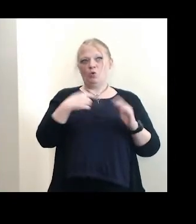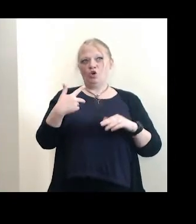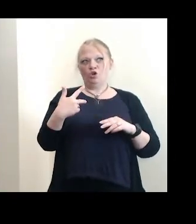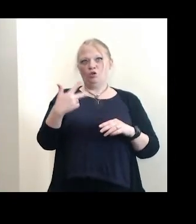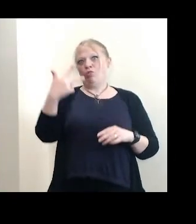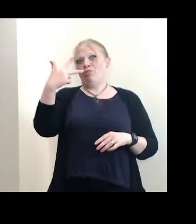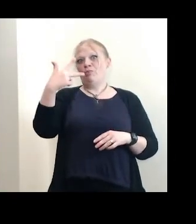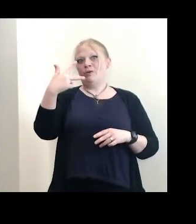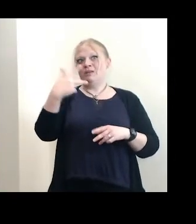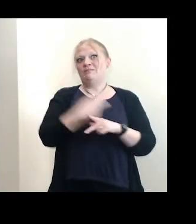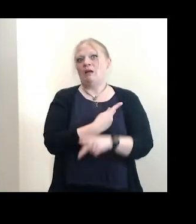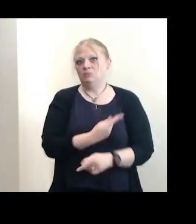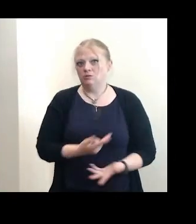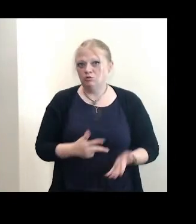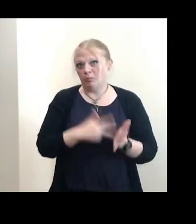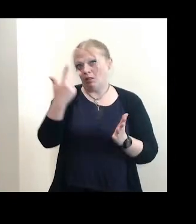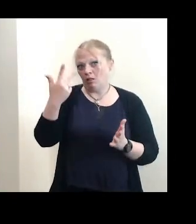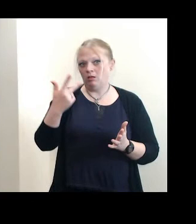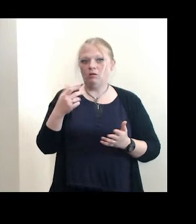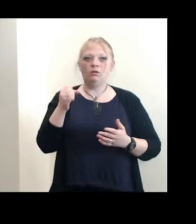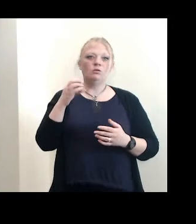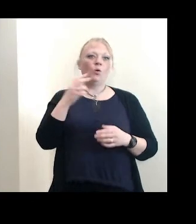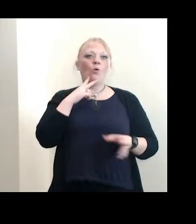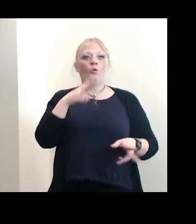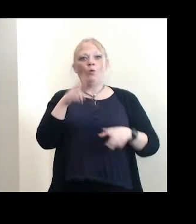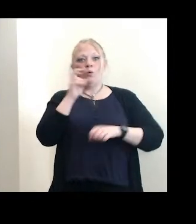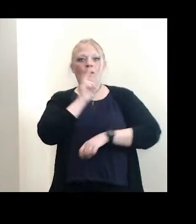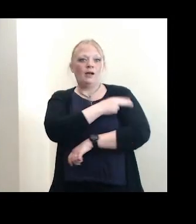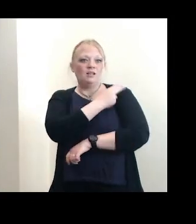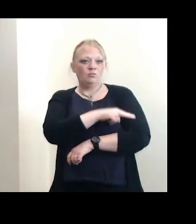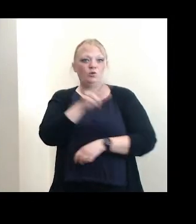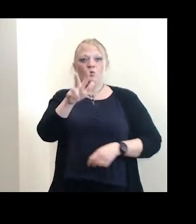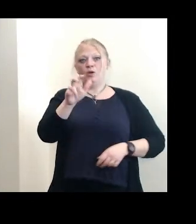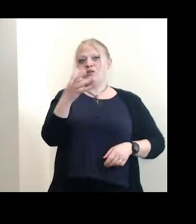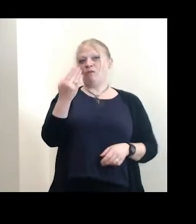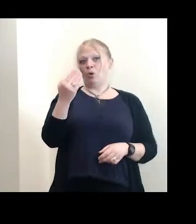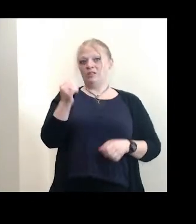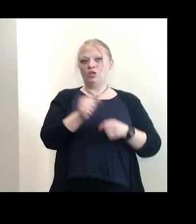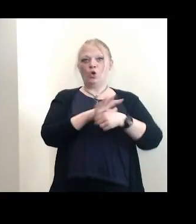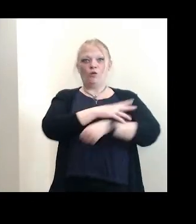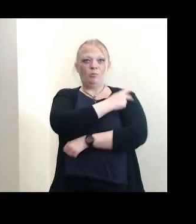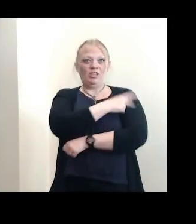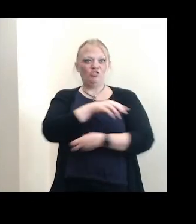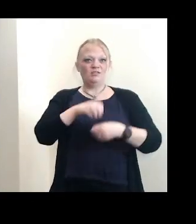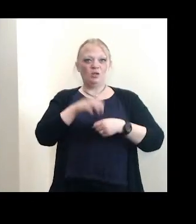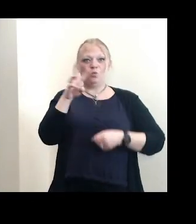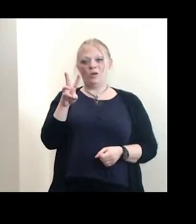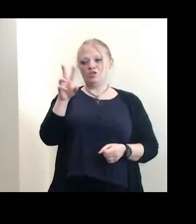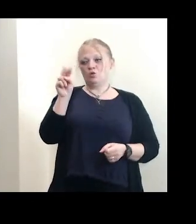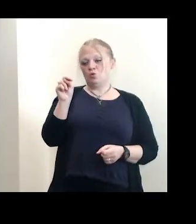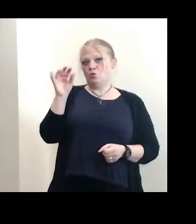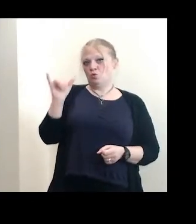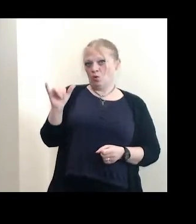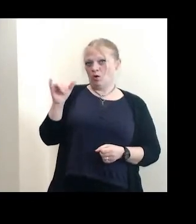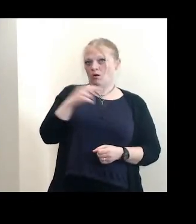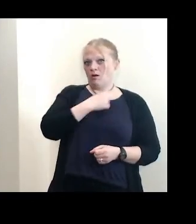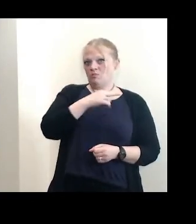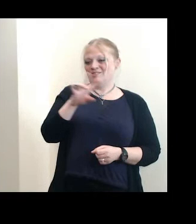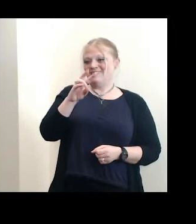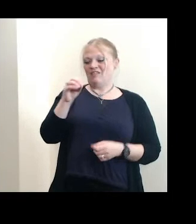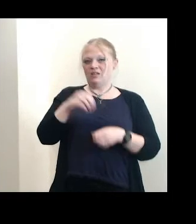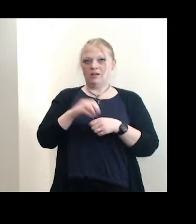that. Hospitalizations, as of April 11th, there were 314 COVID-19 patients in Western New York hospitals, 70 in the